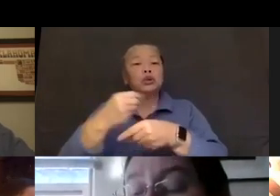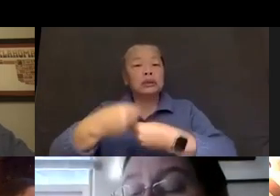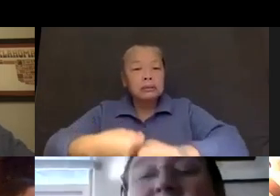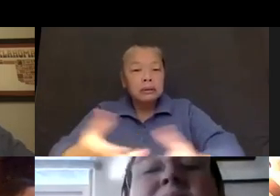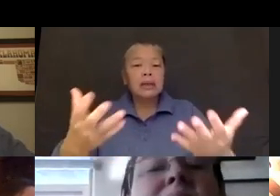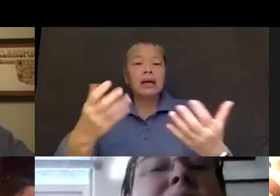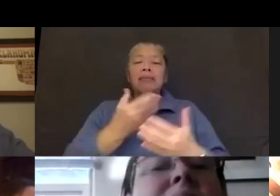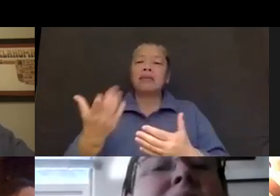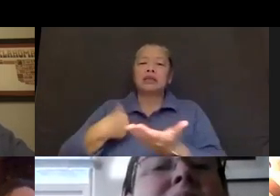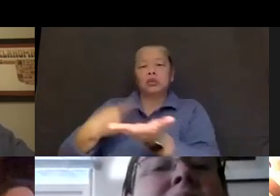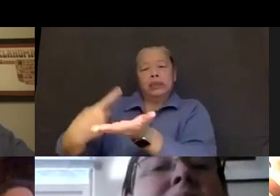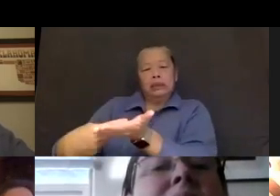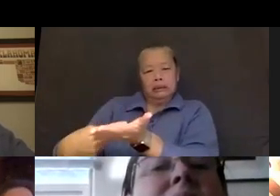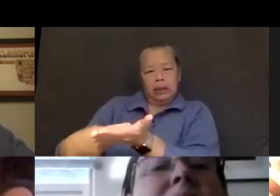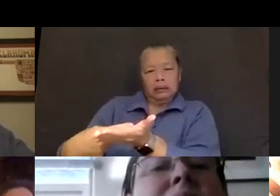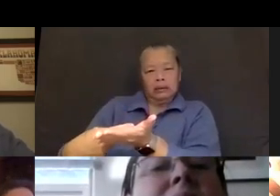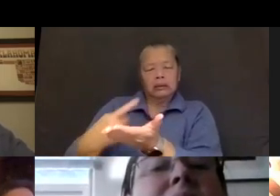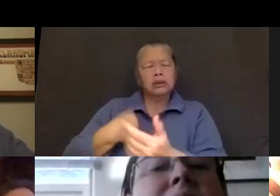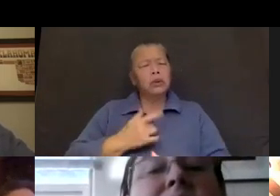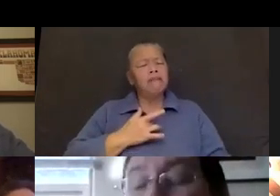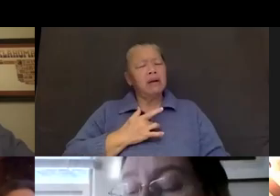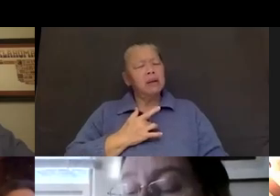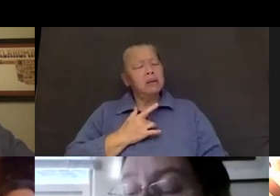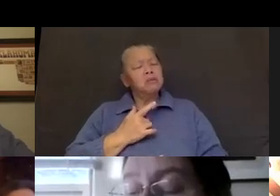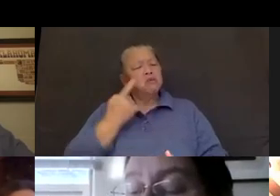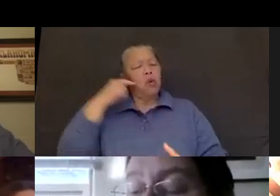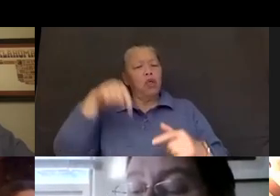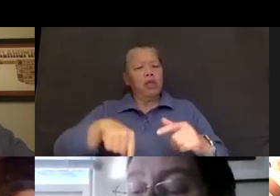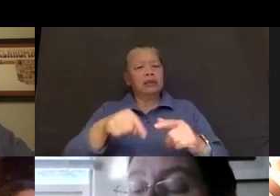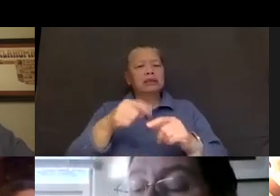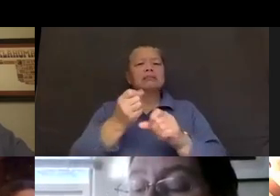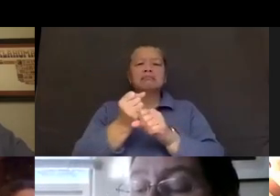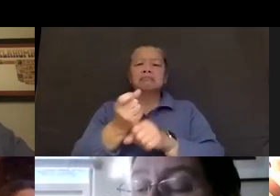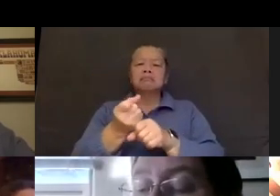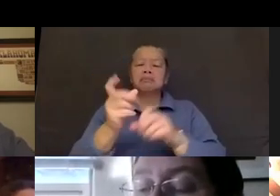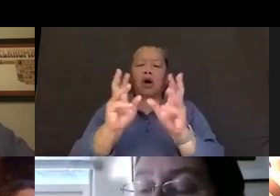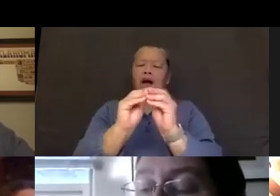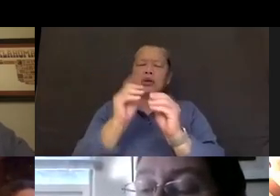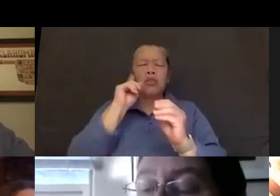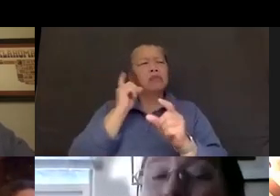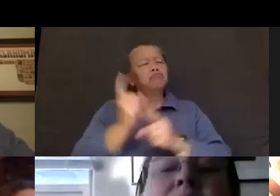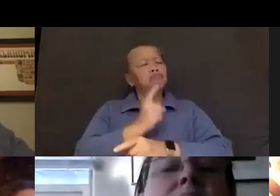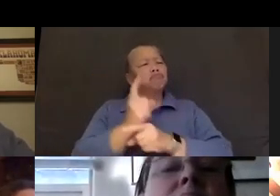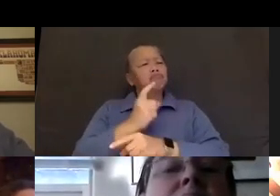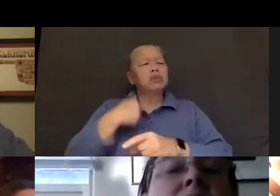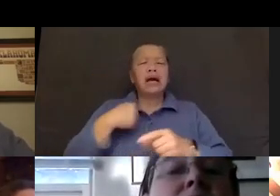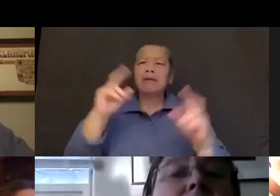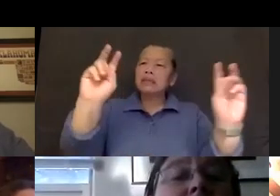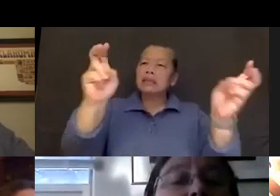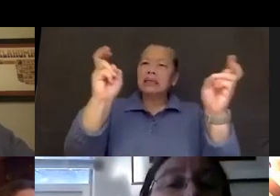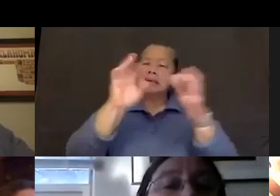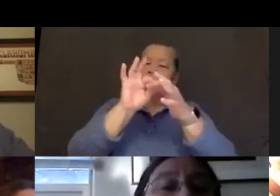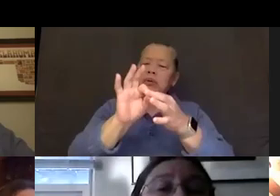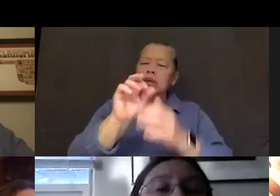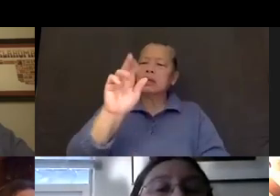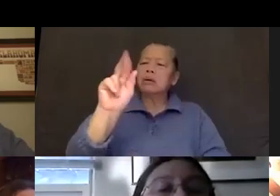was appropriate that the theme for our conference this year would be about how race